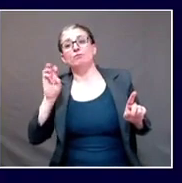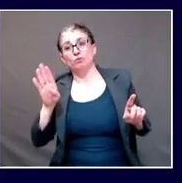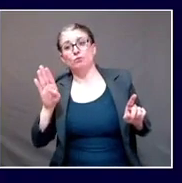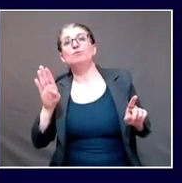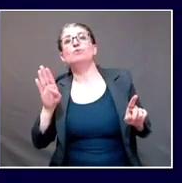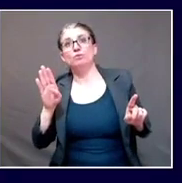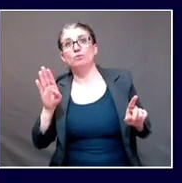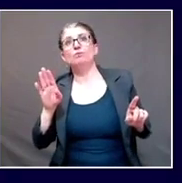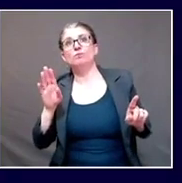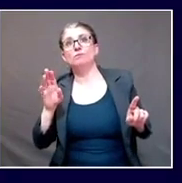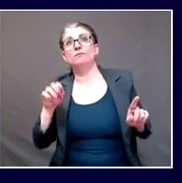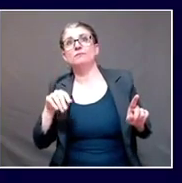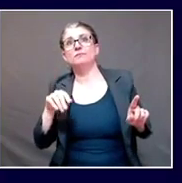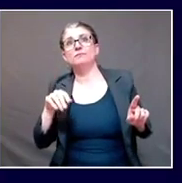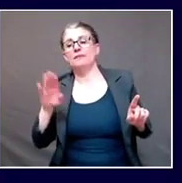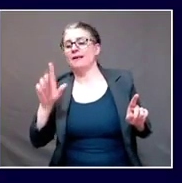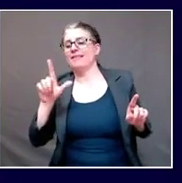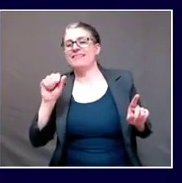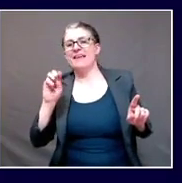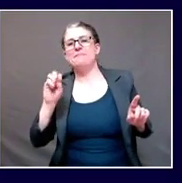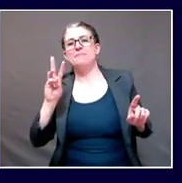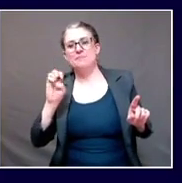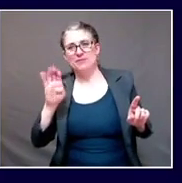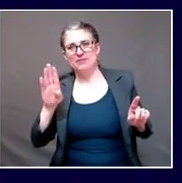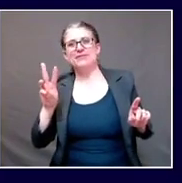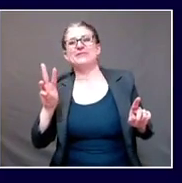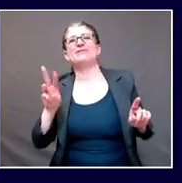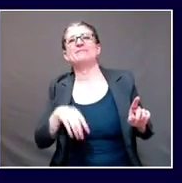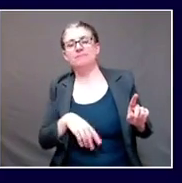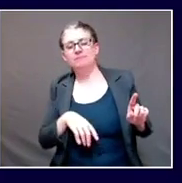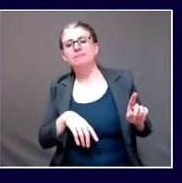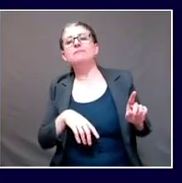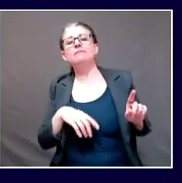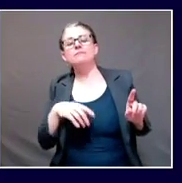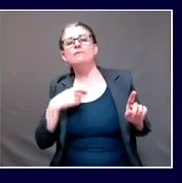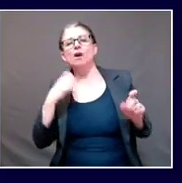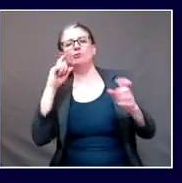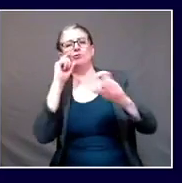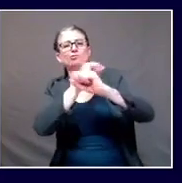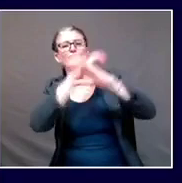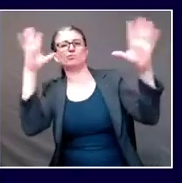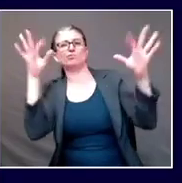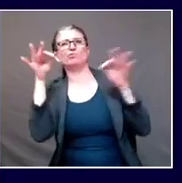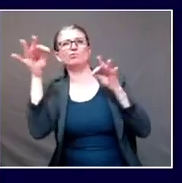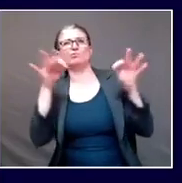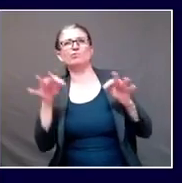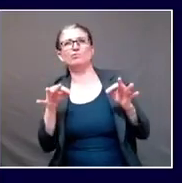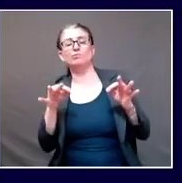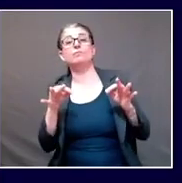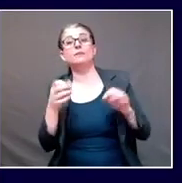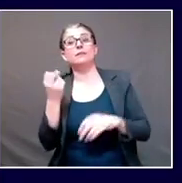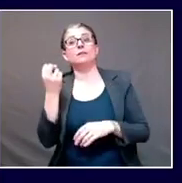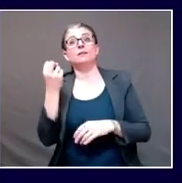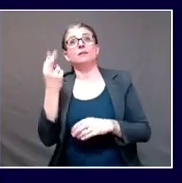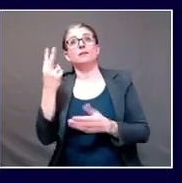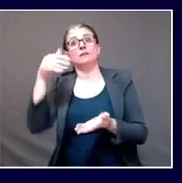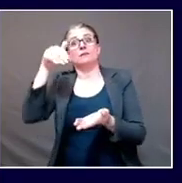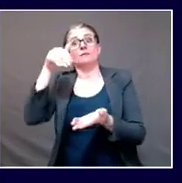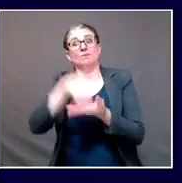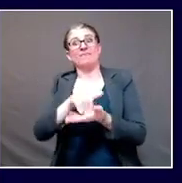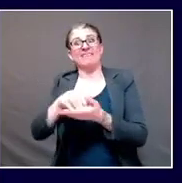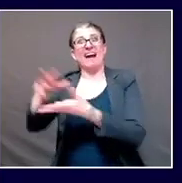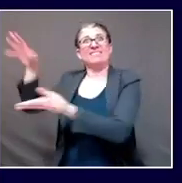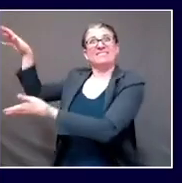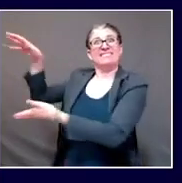the allocation that we're getting in the first week is relatively small. So we are prioritizing those hospitals